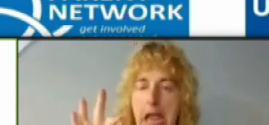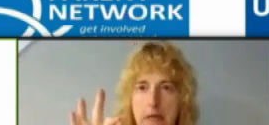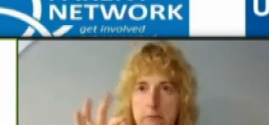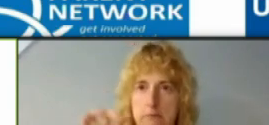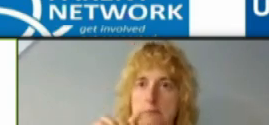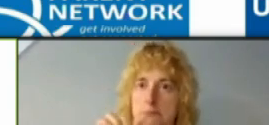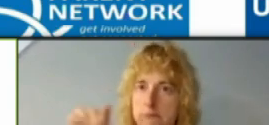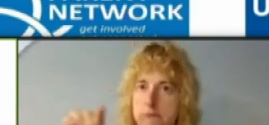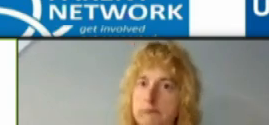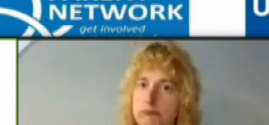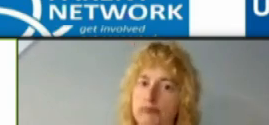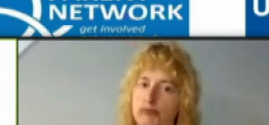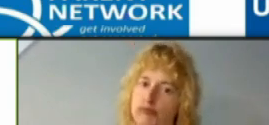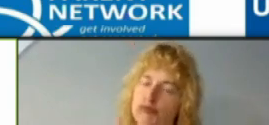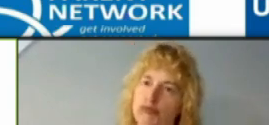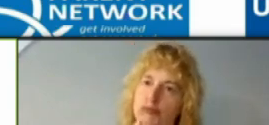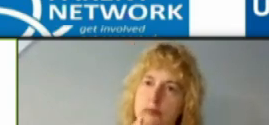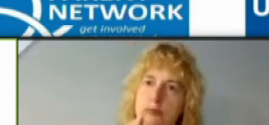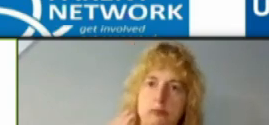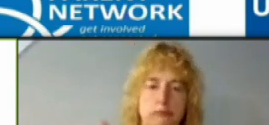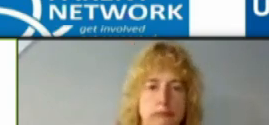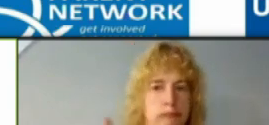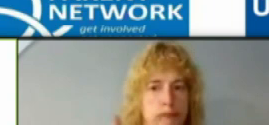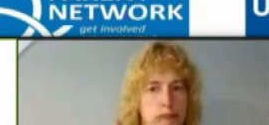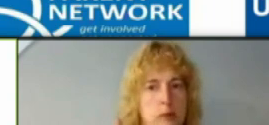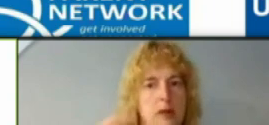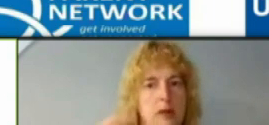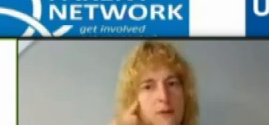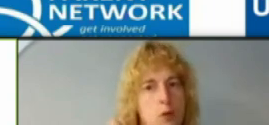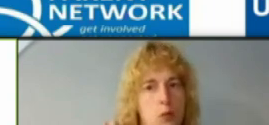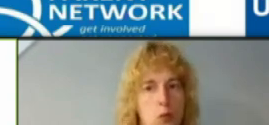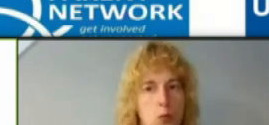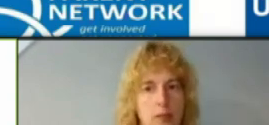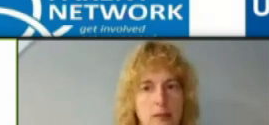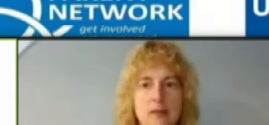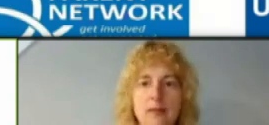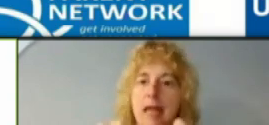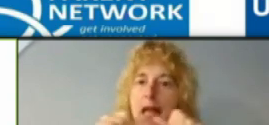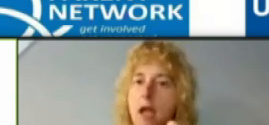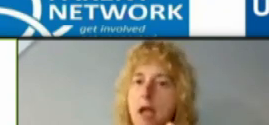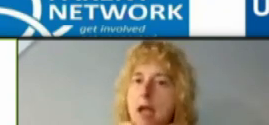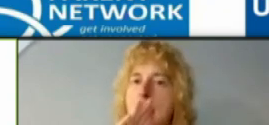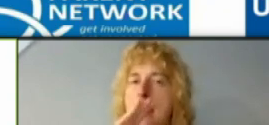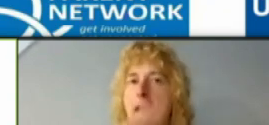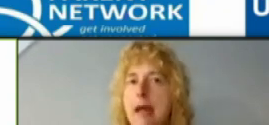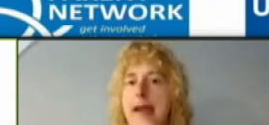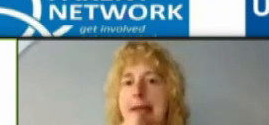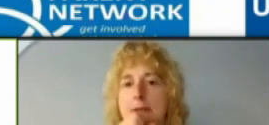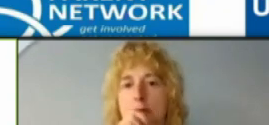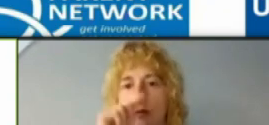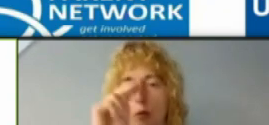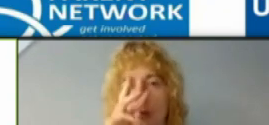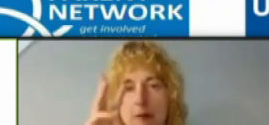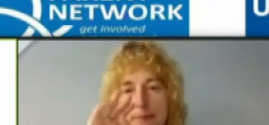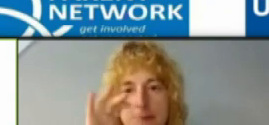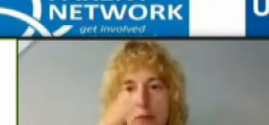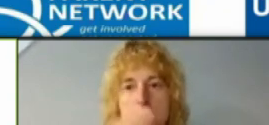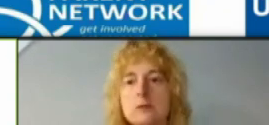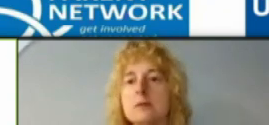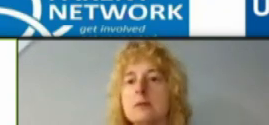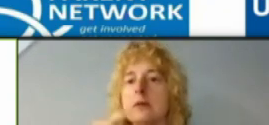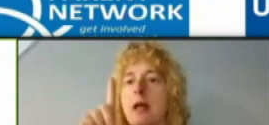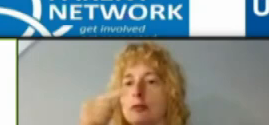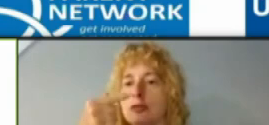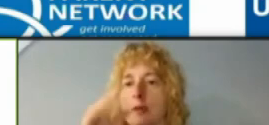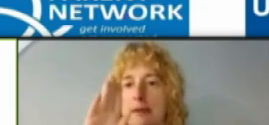this survey. The Area Agency on Aging of Northwest Michigan, LGBT Detroit, Access, our local American